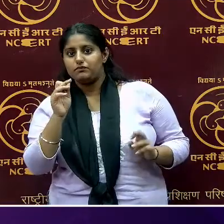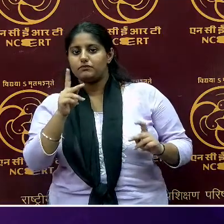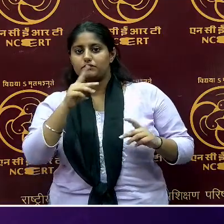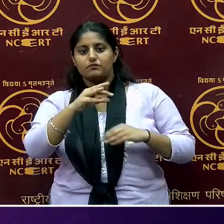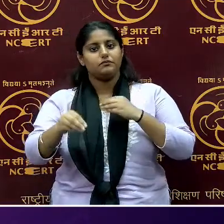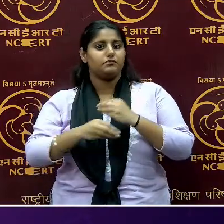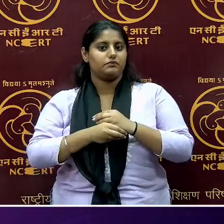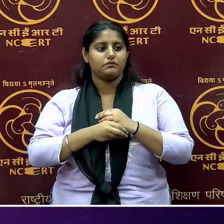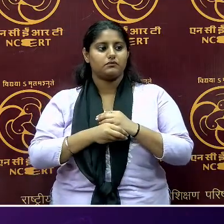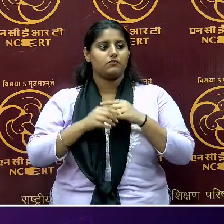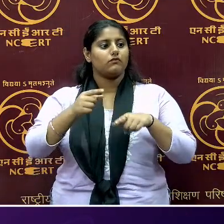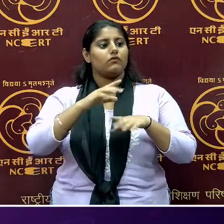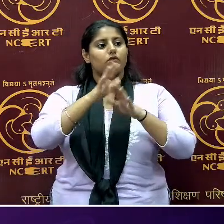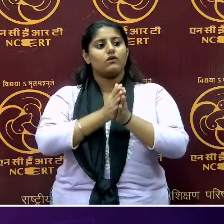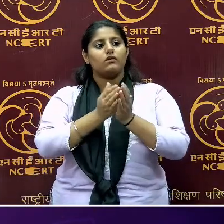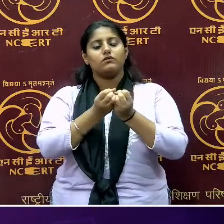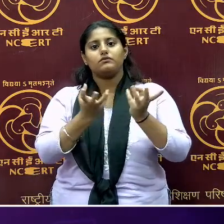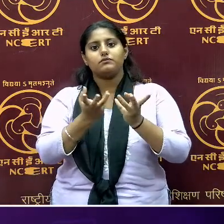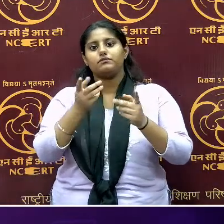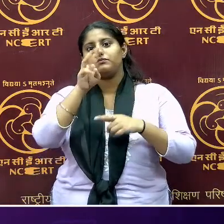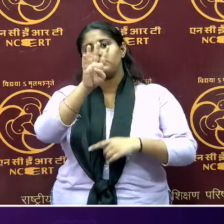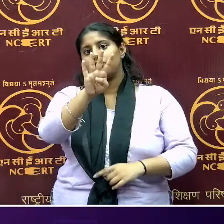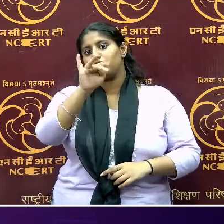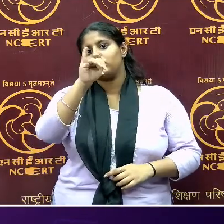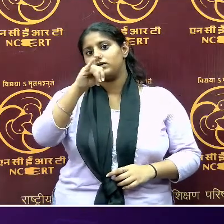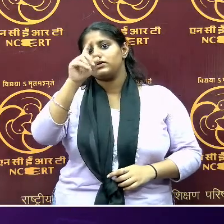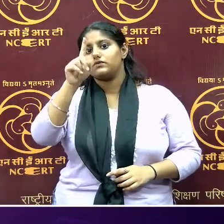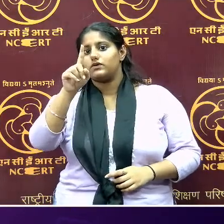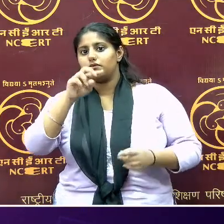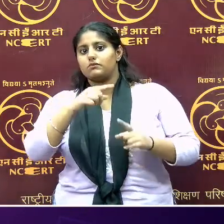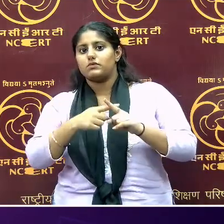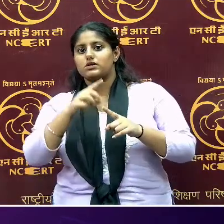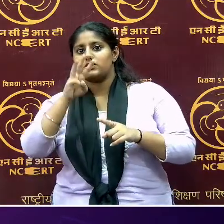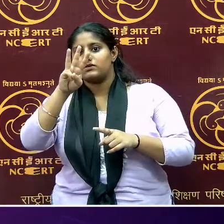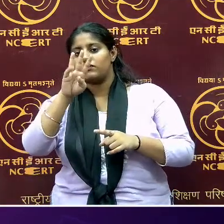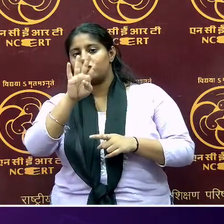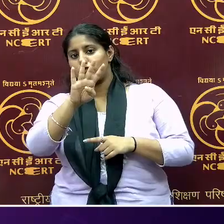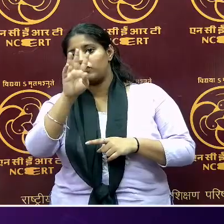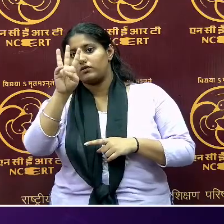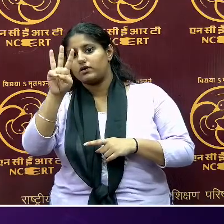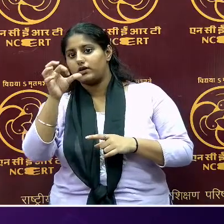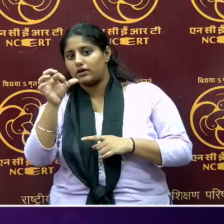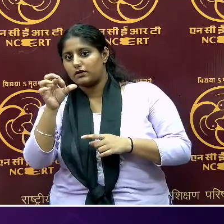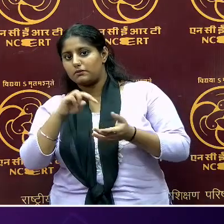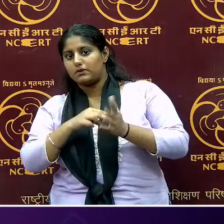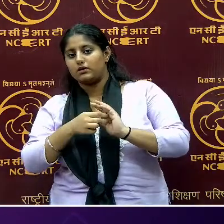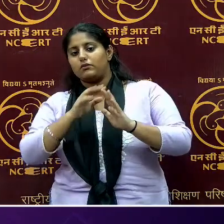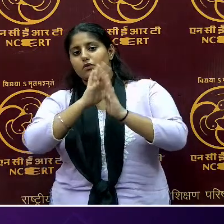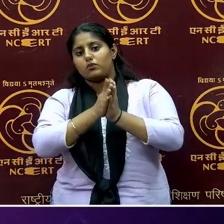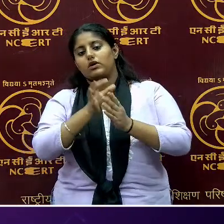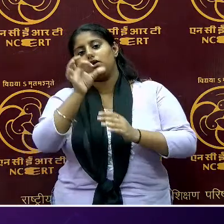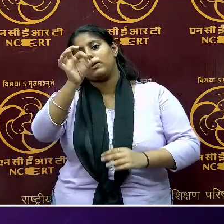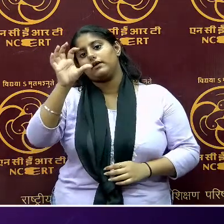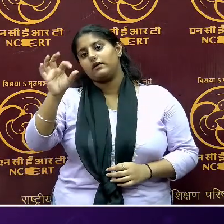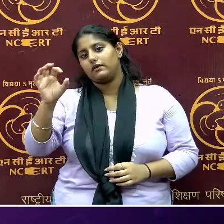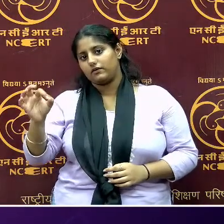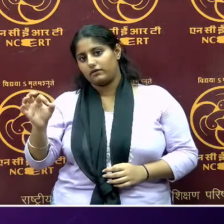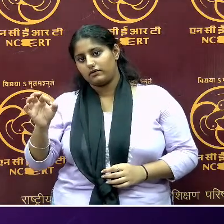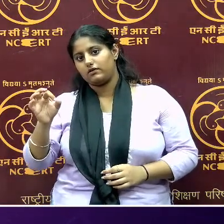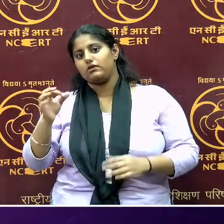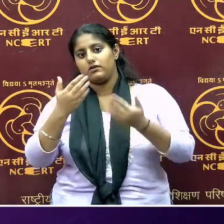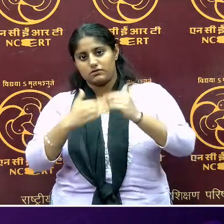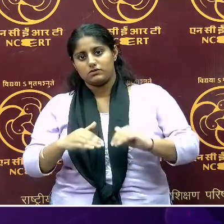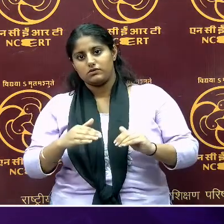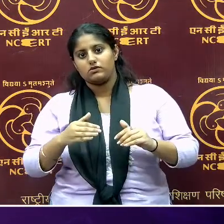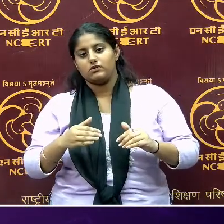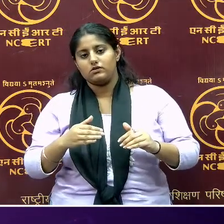them. How many there will be? 461 plus 439 is 900 students. So, number of students that